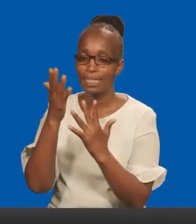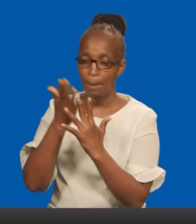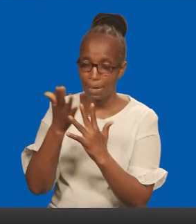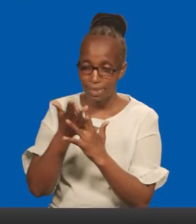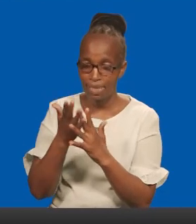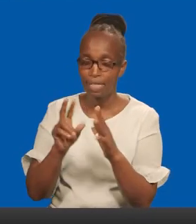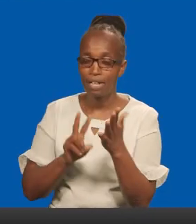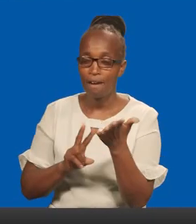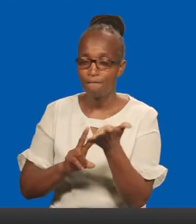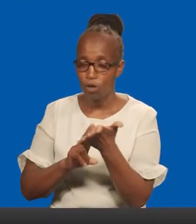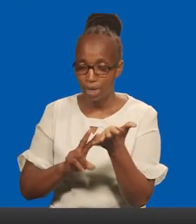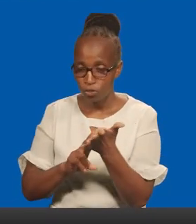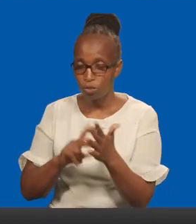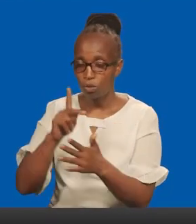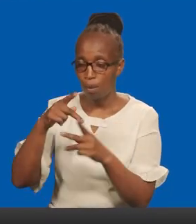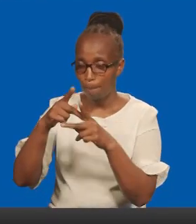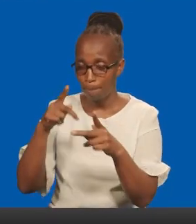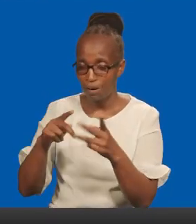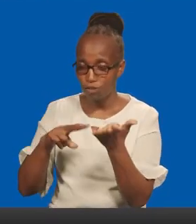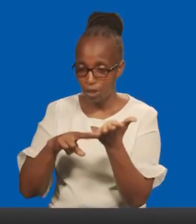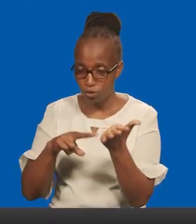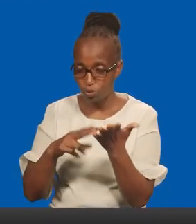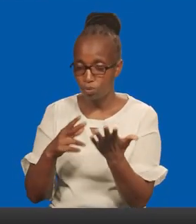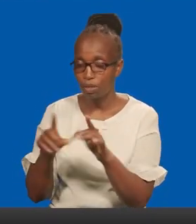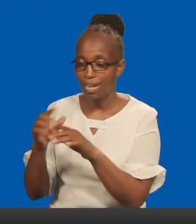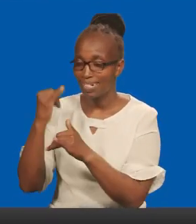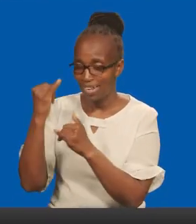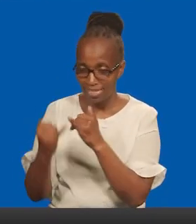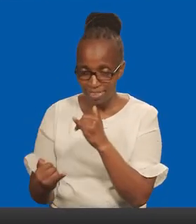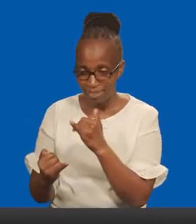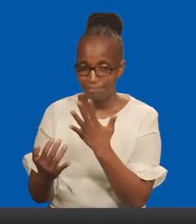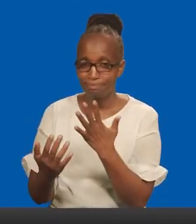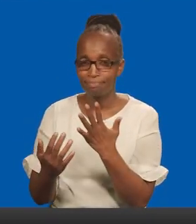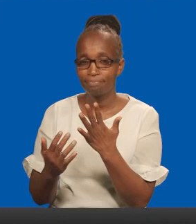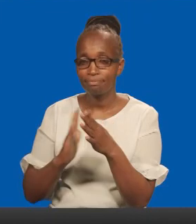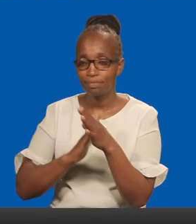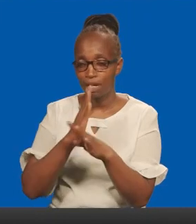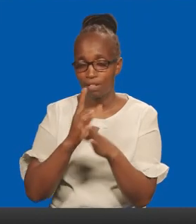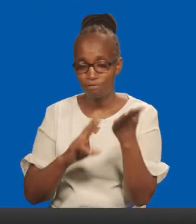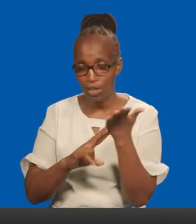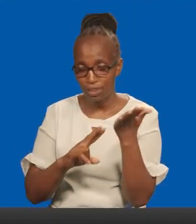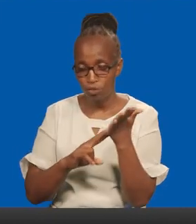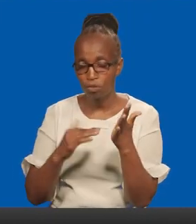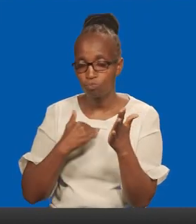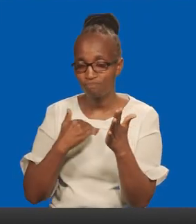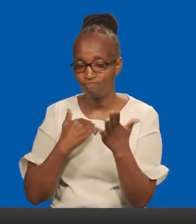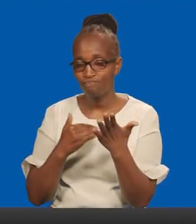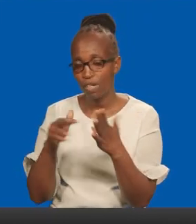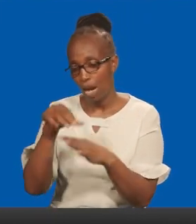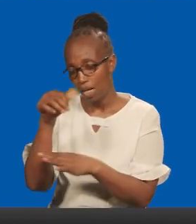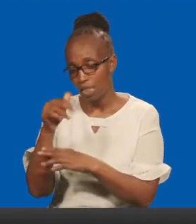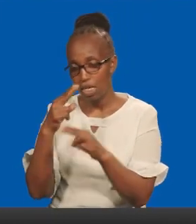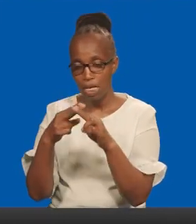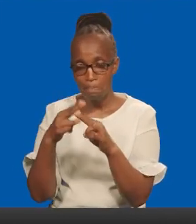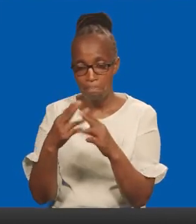intermediate level, then to pre-vocational level, then vocational level, and finally, after vocational,